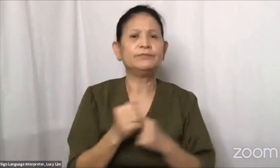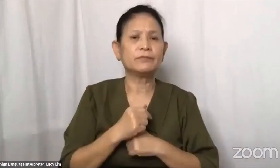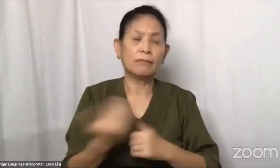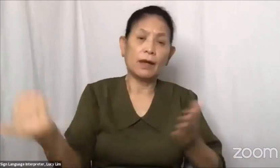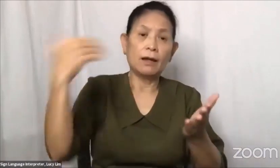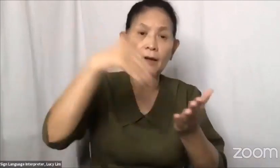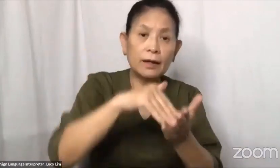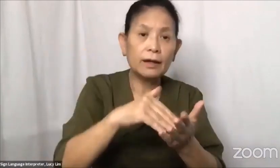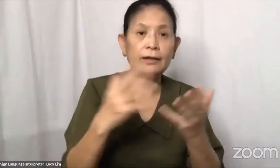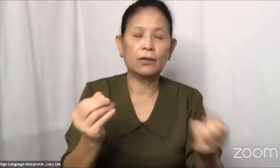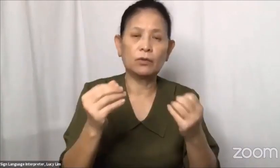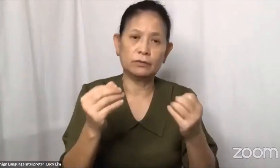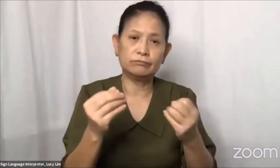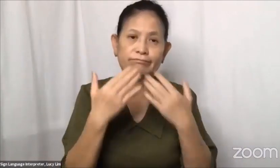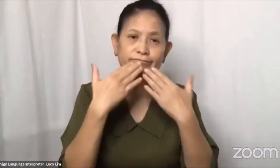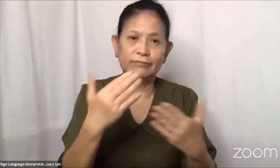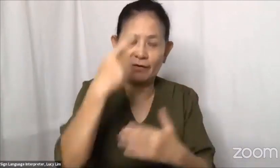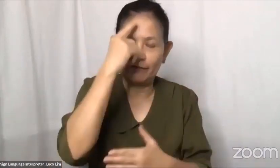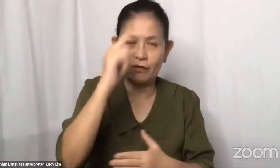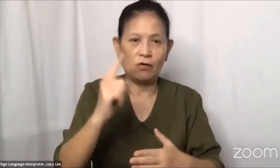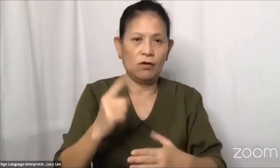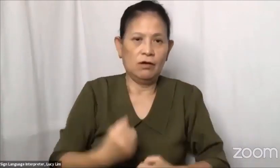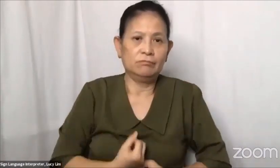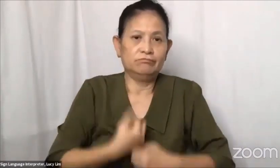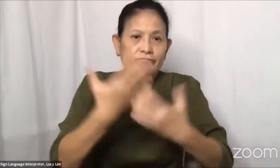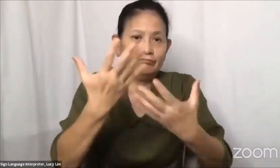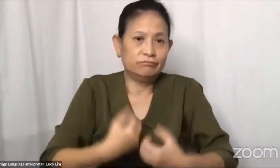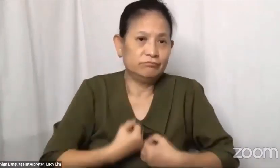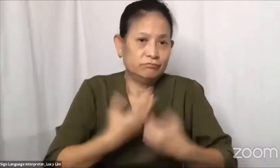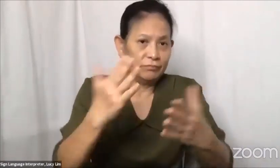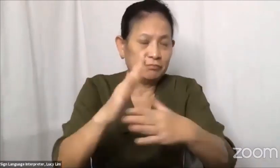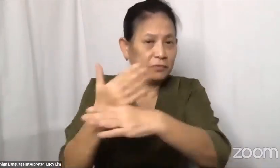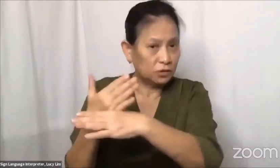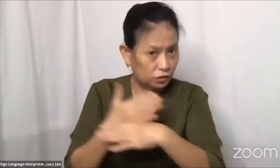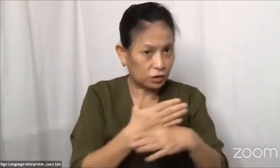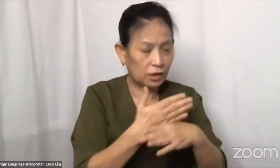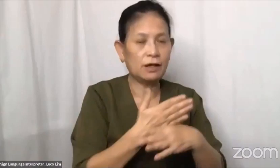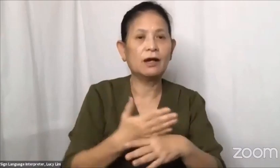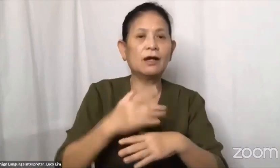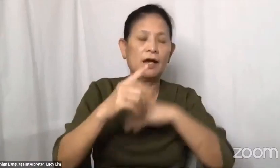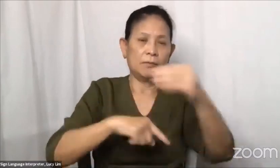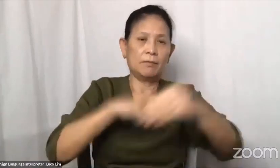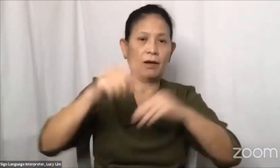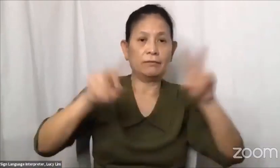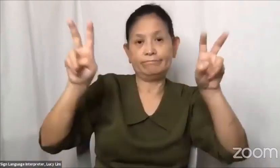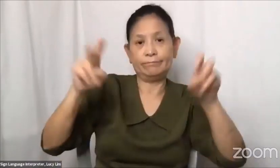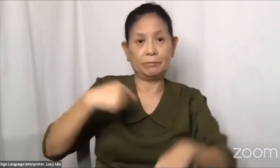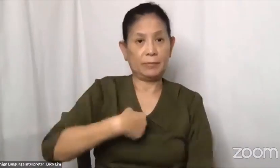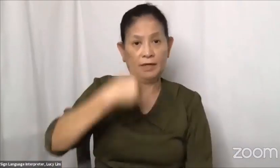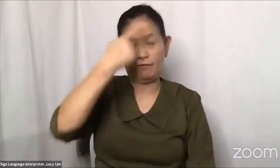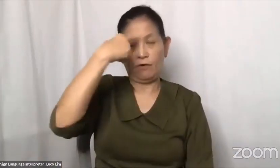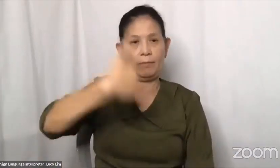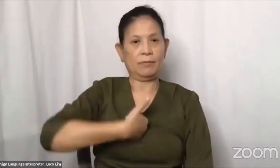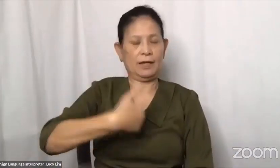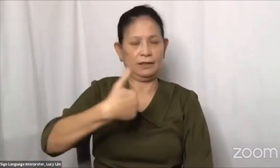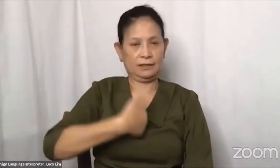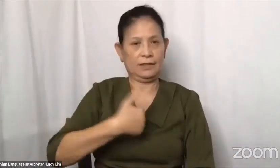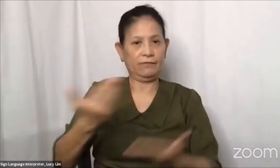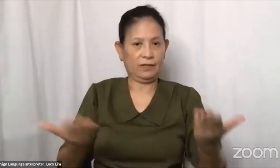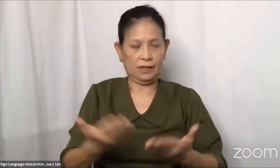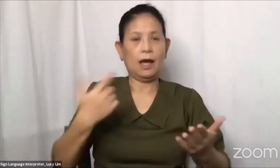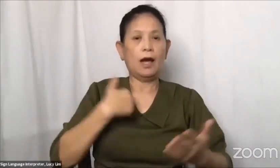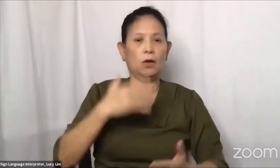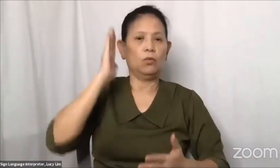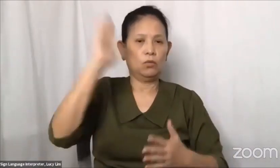so much for hearing me out. I really enjoyed sharing about me for myself in this platform. I will share the link of me